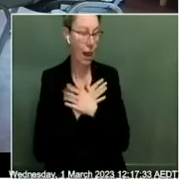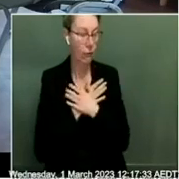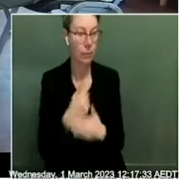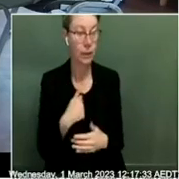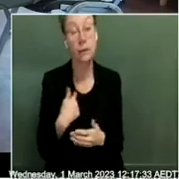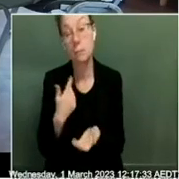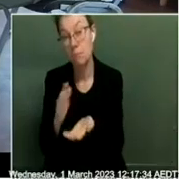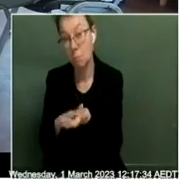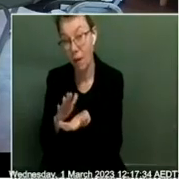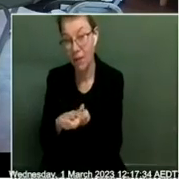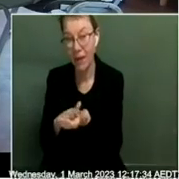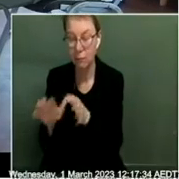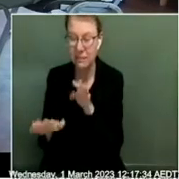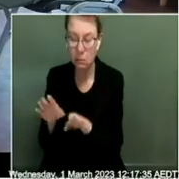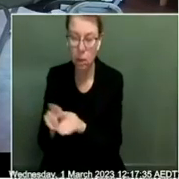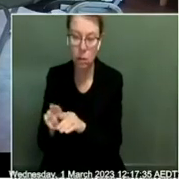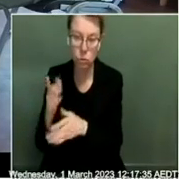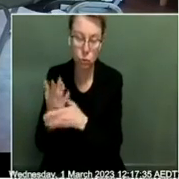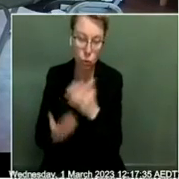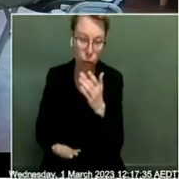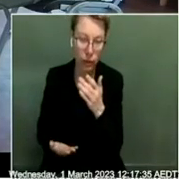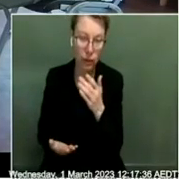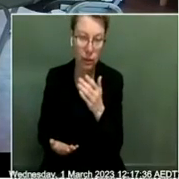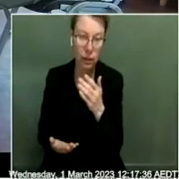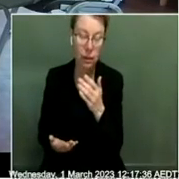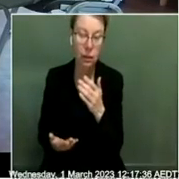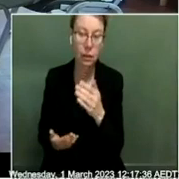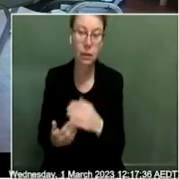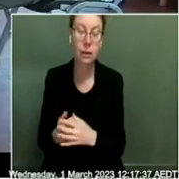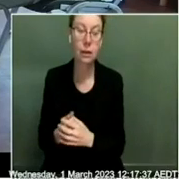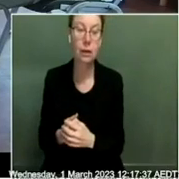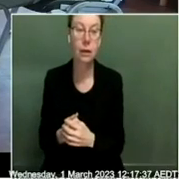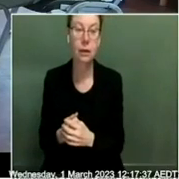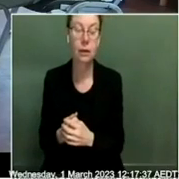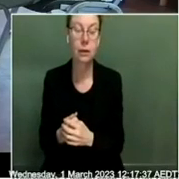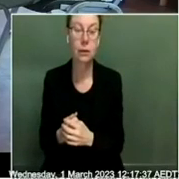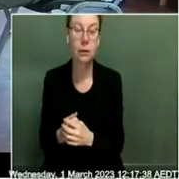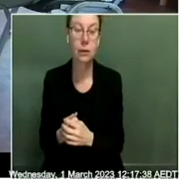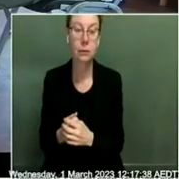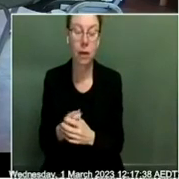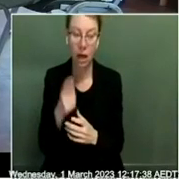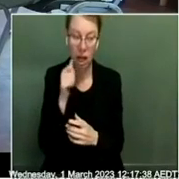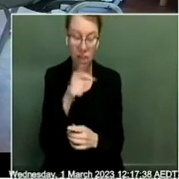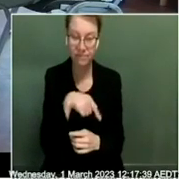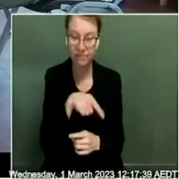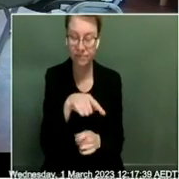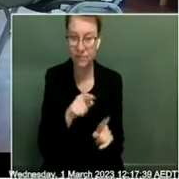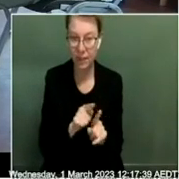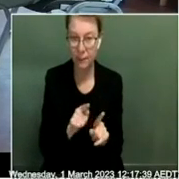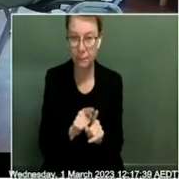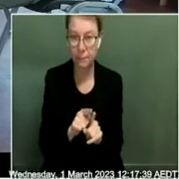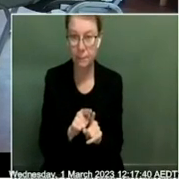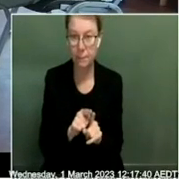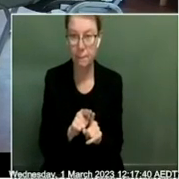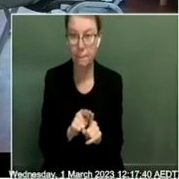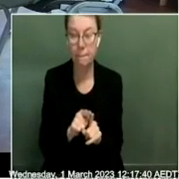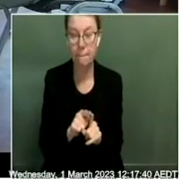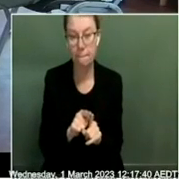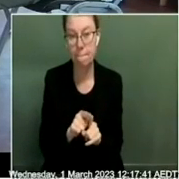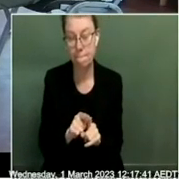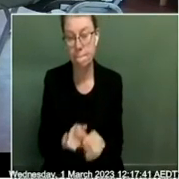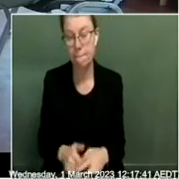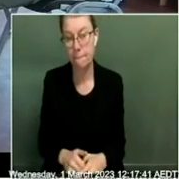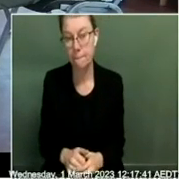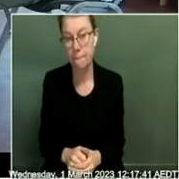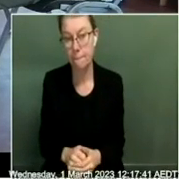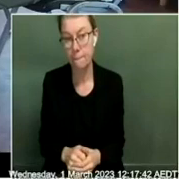I lived it with these girls and Sonny. So protective, but it was all love. She fought a